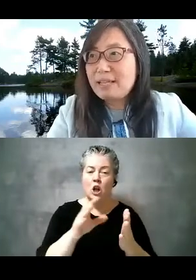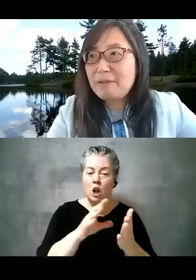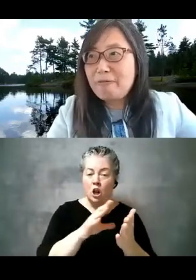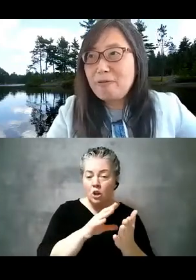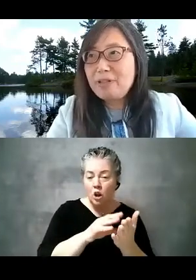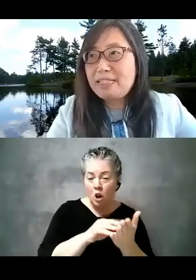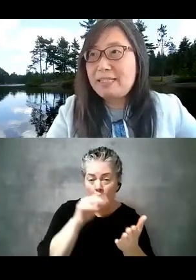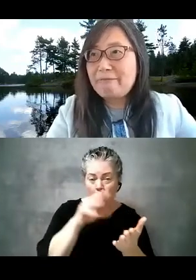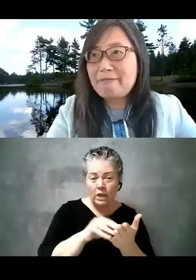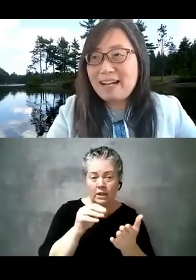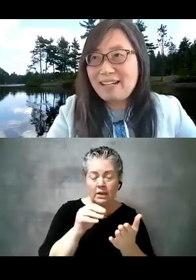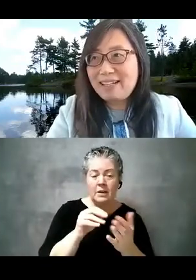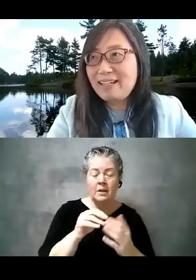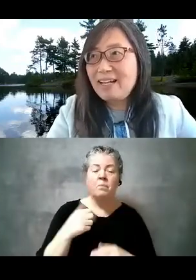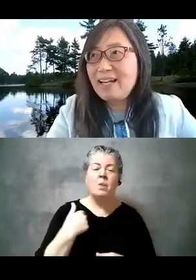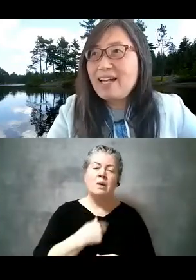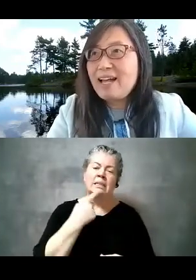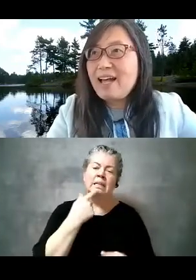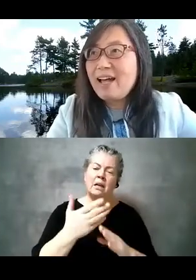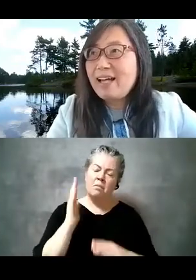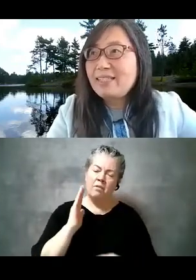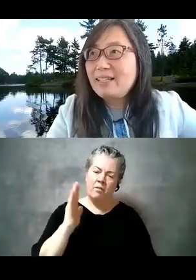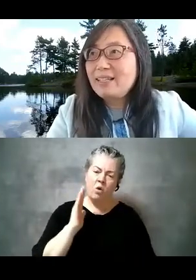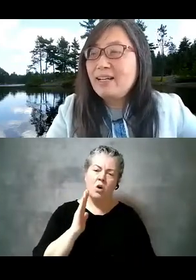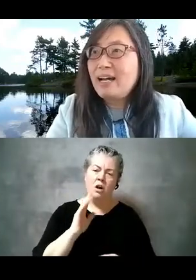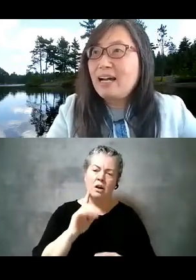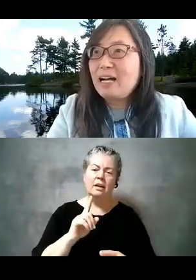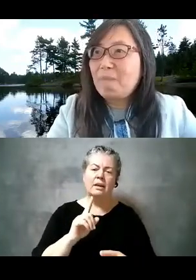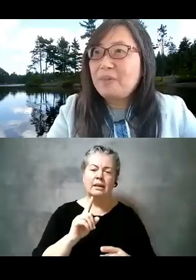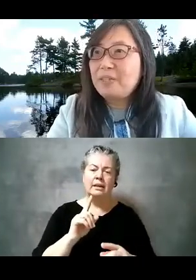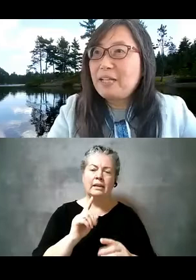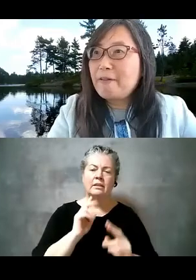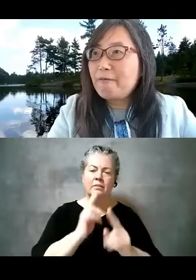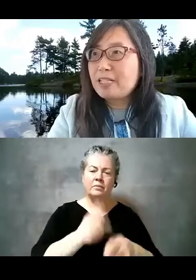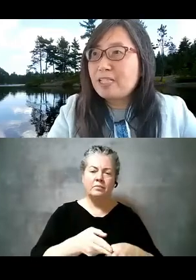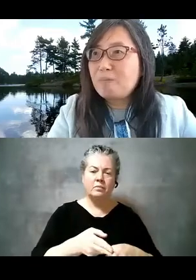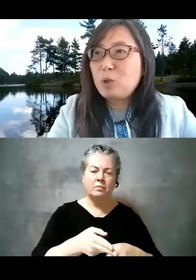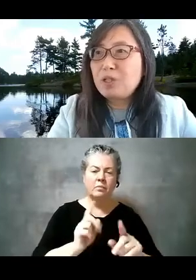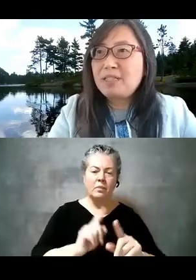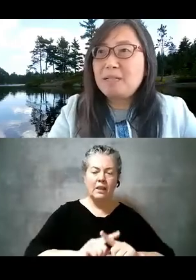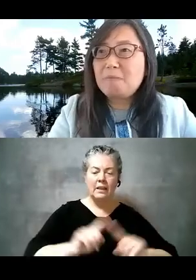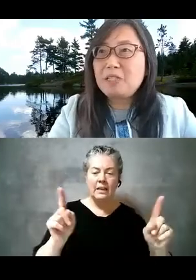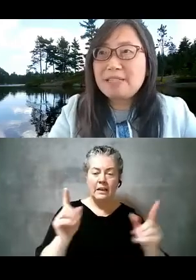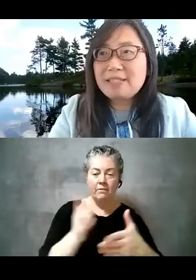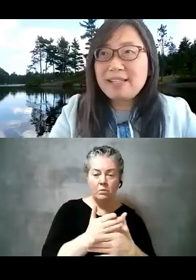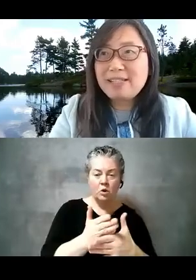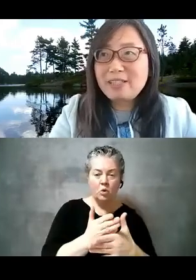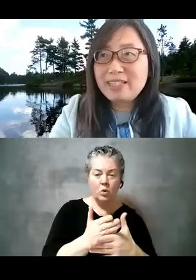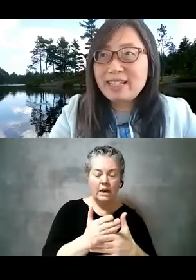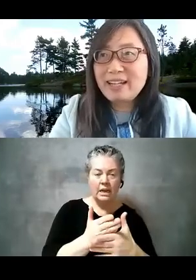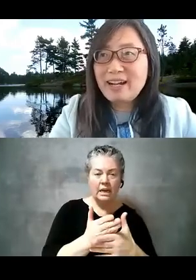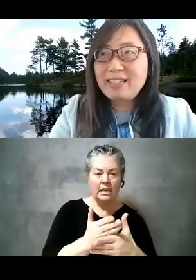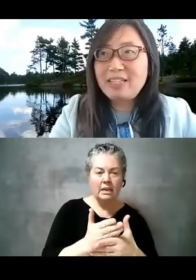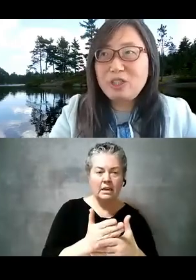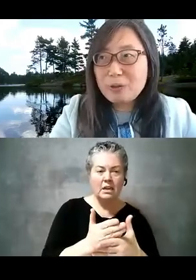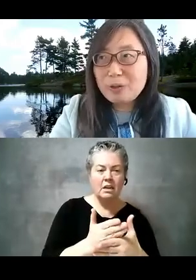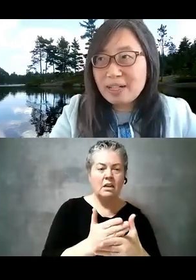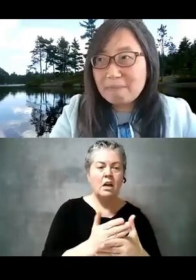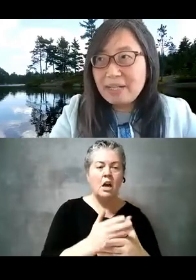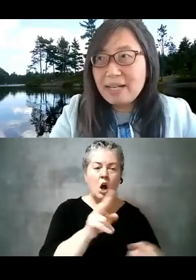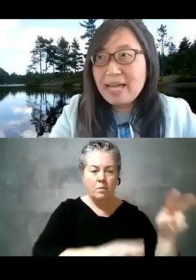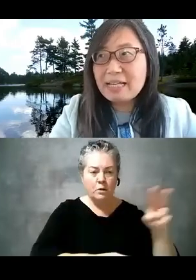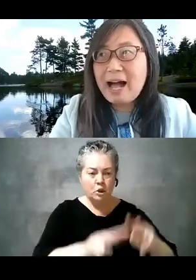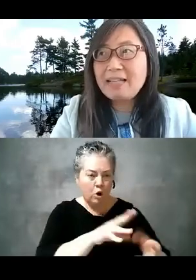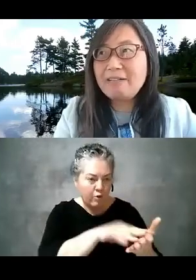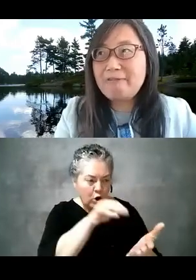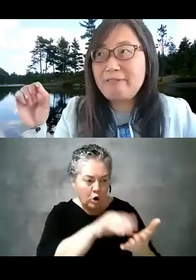as we said before, is defined as the difference between the observed science learning under the new